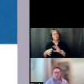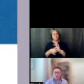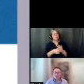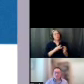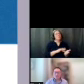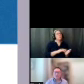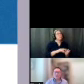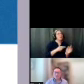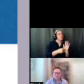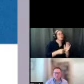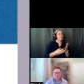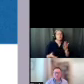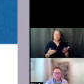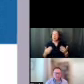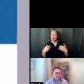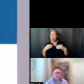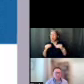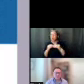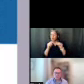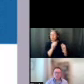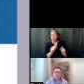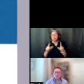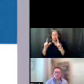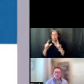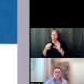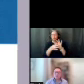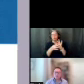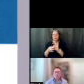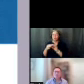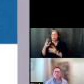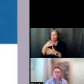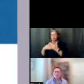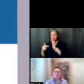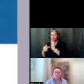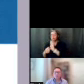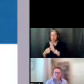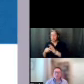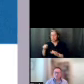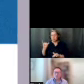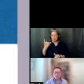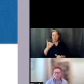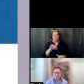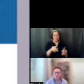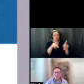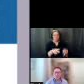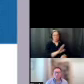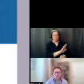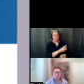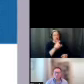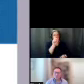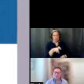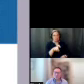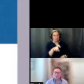more in the social model, where this person's needs, really lie within a disconnect between their traits